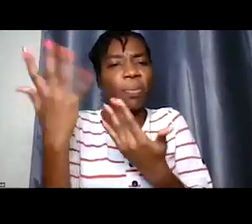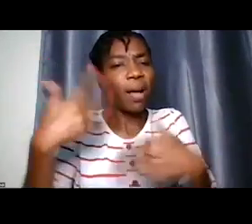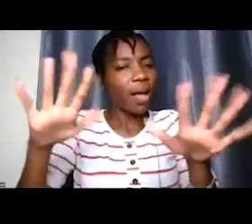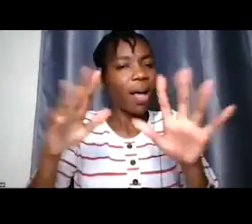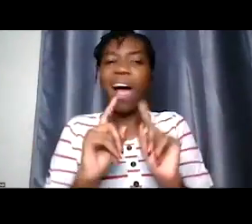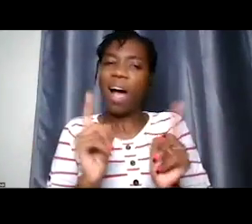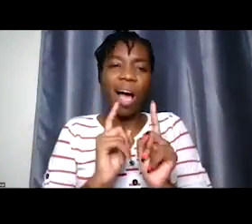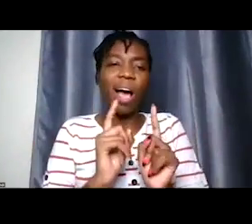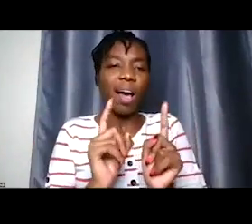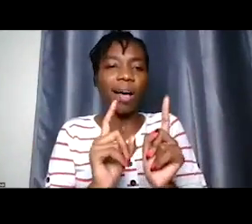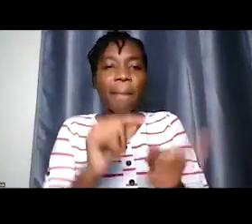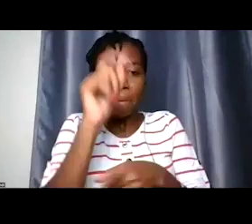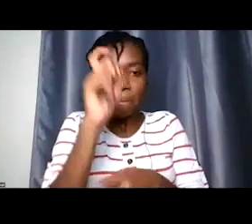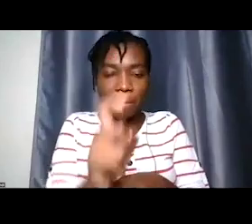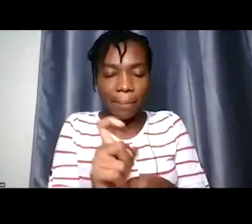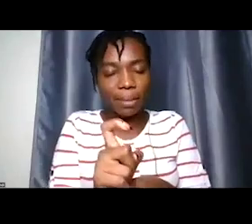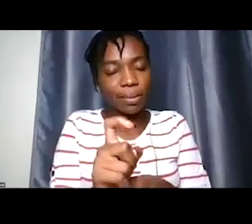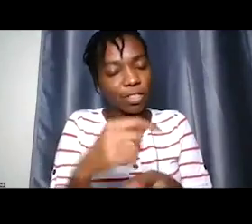things are on the way.